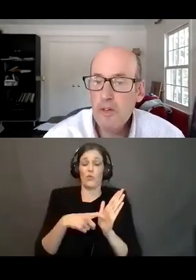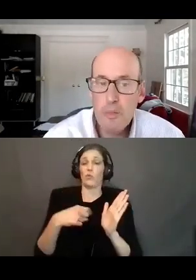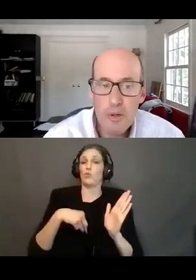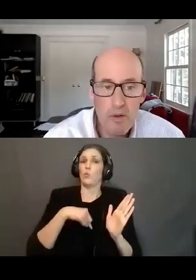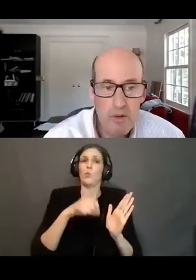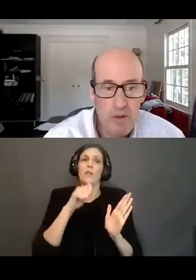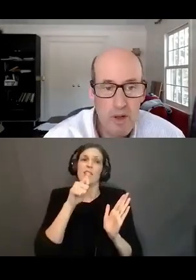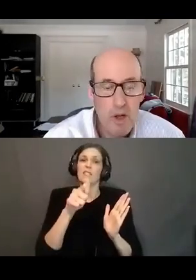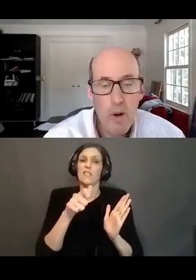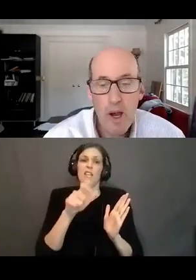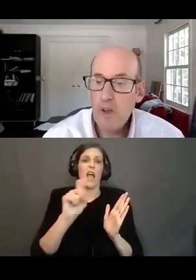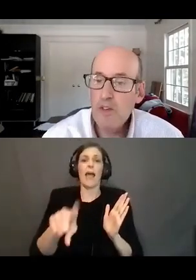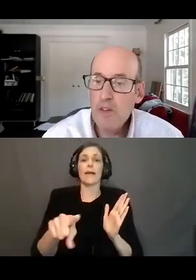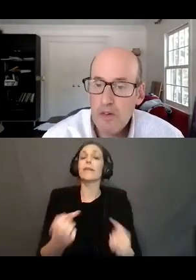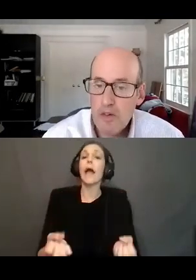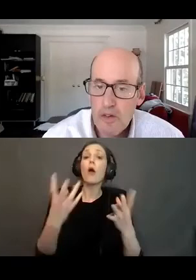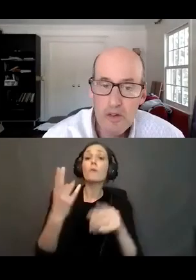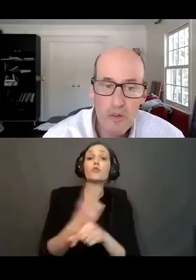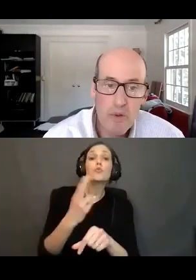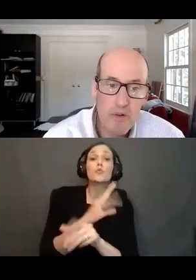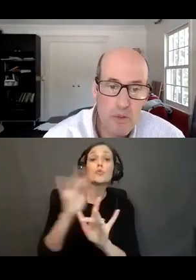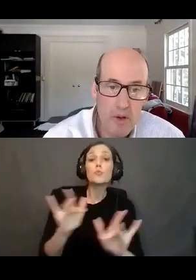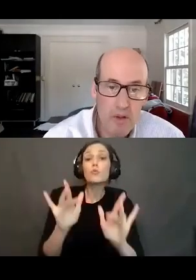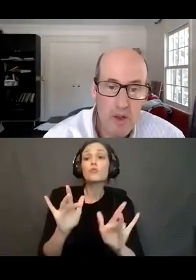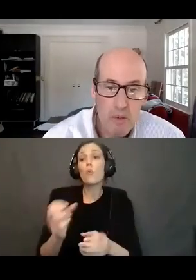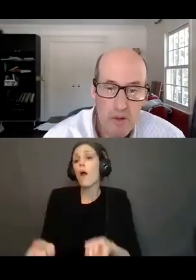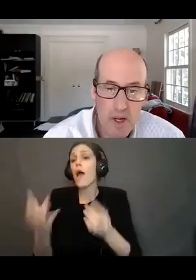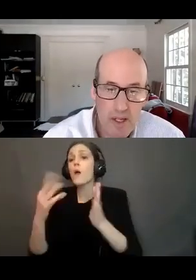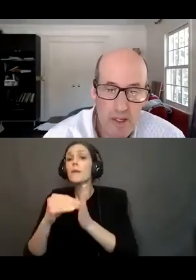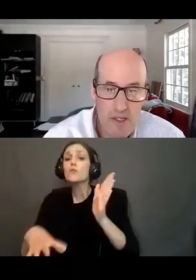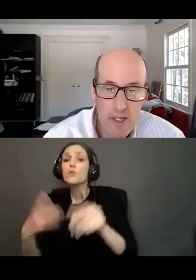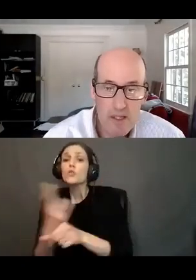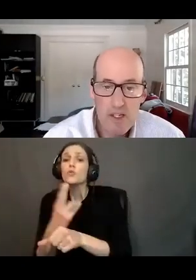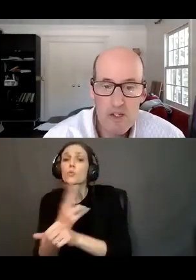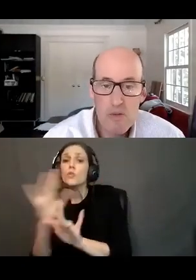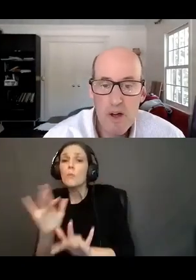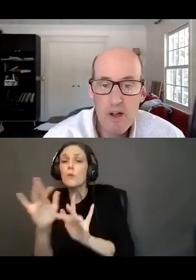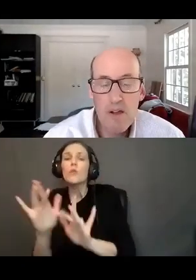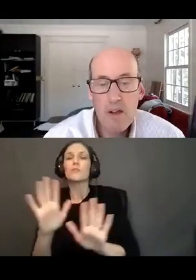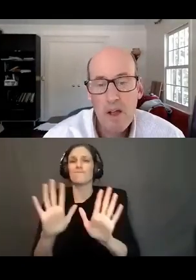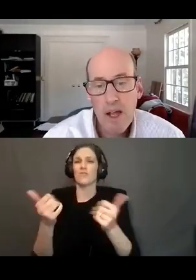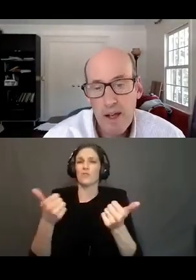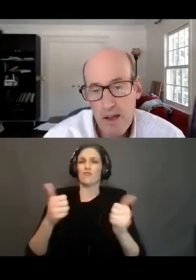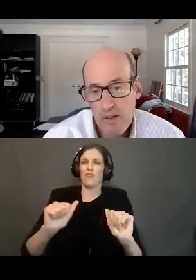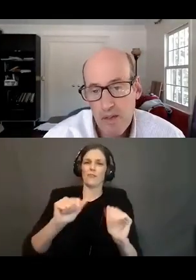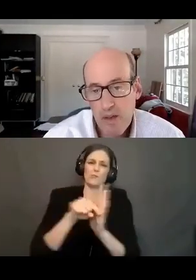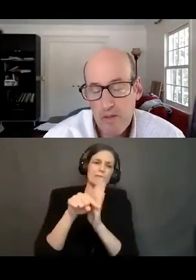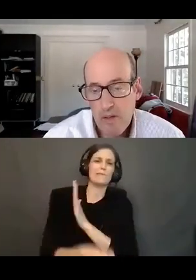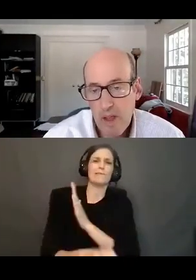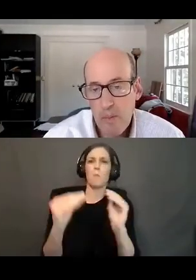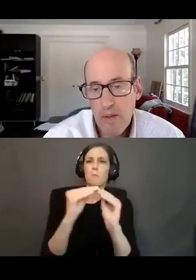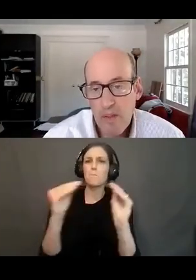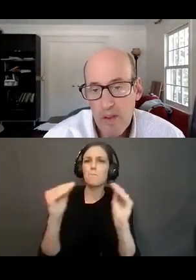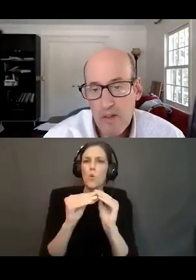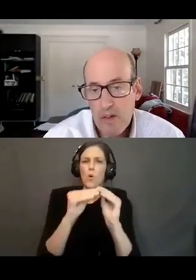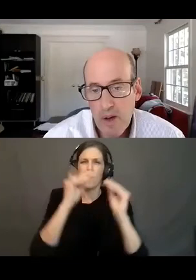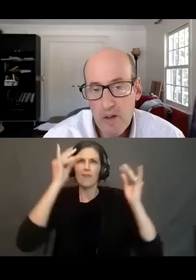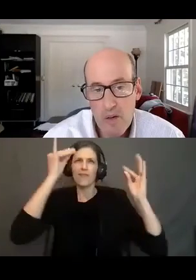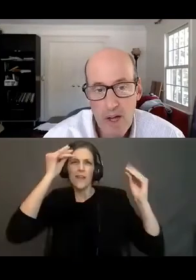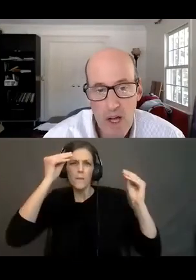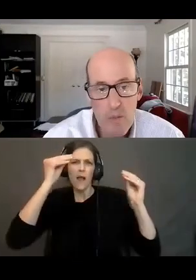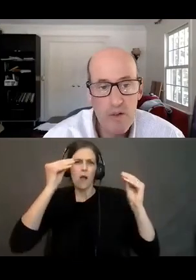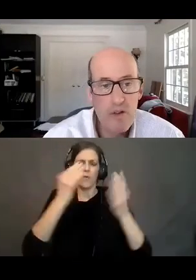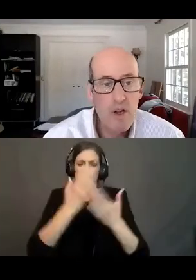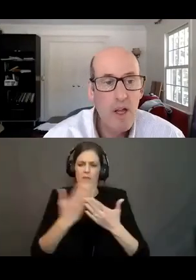do you use computers? Or how many students do you use computers with? We tried to get inside the teacher's mind and ask and think about the things they're